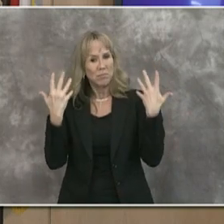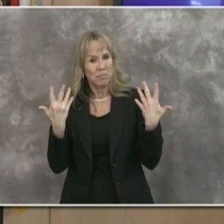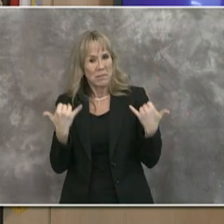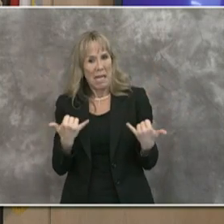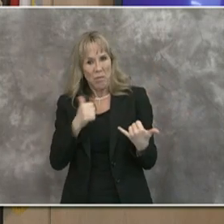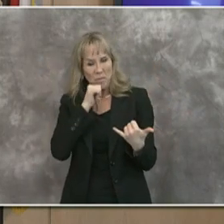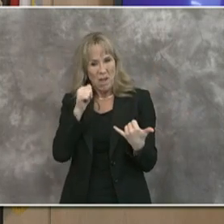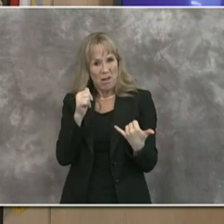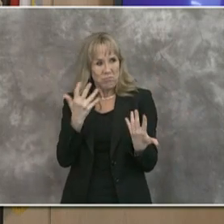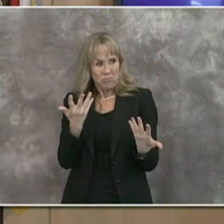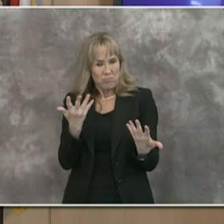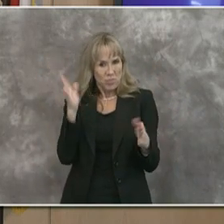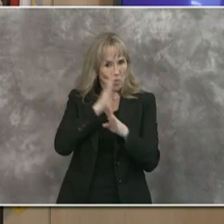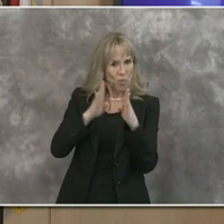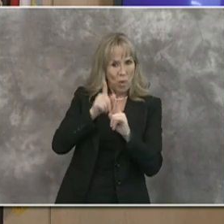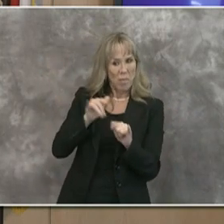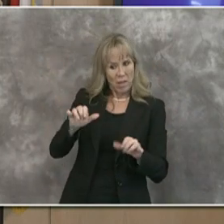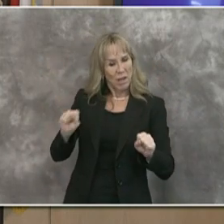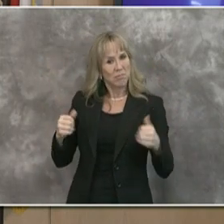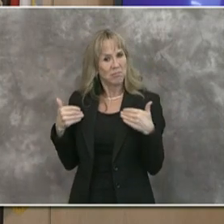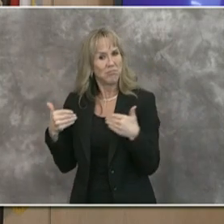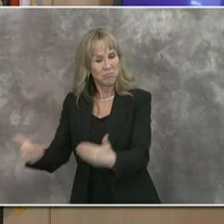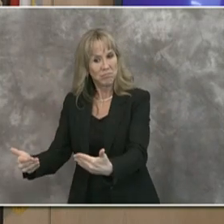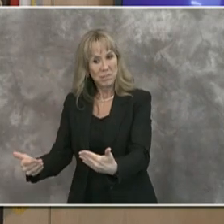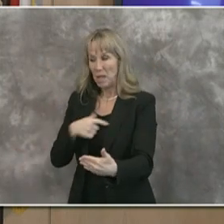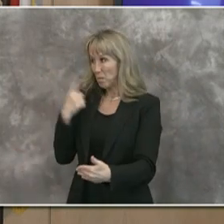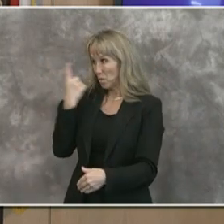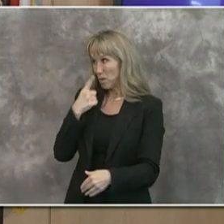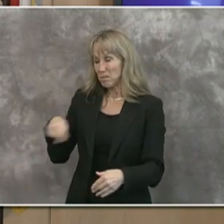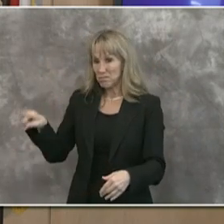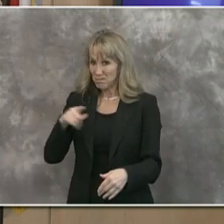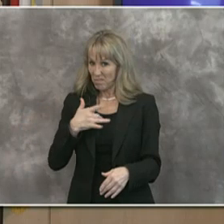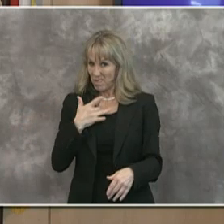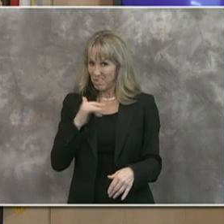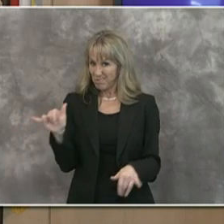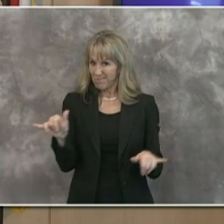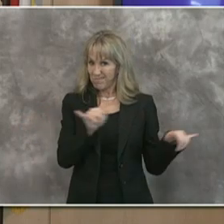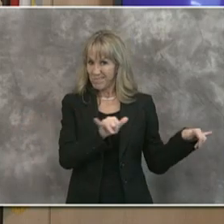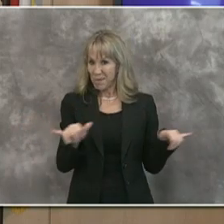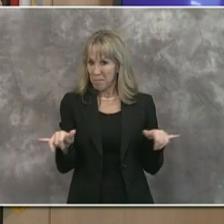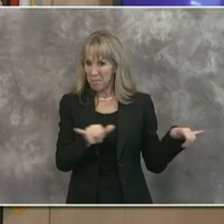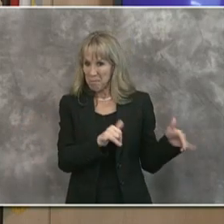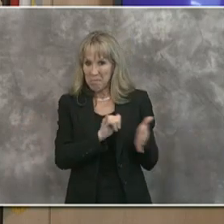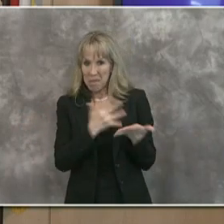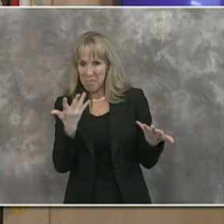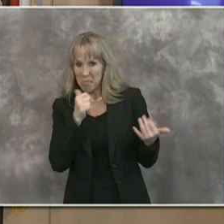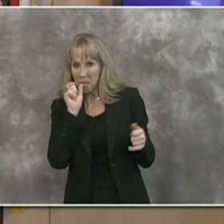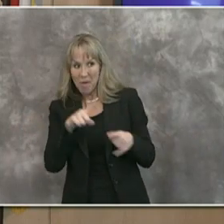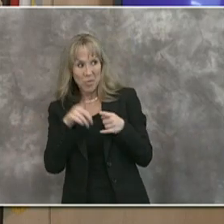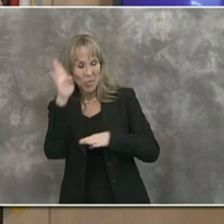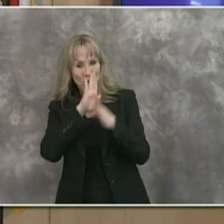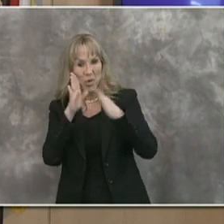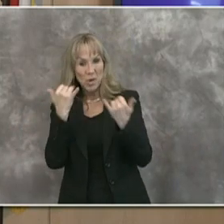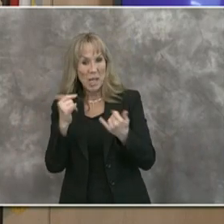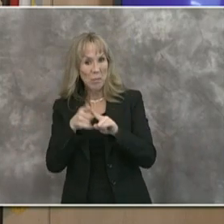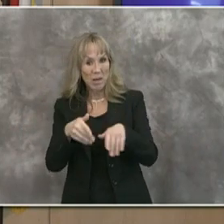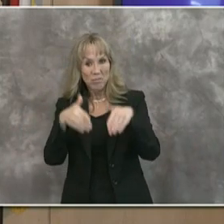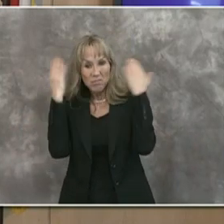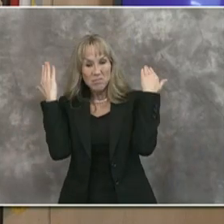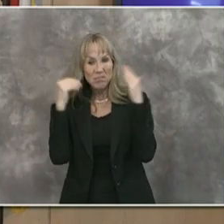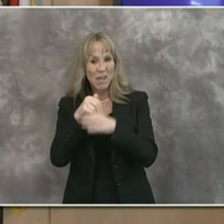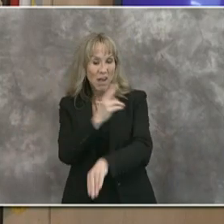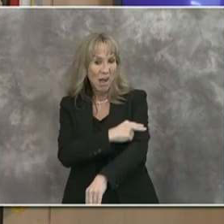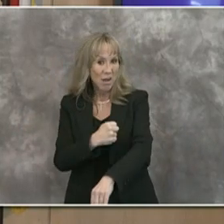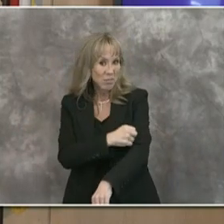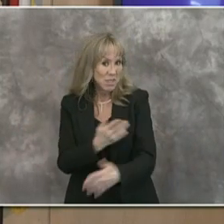passed, that we should just move forward. Can I get your reaction or Supervisor Fletcher to that line of thinking? Well, since